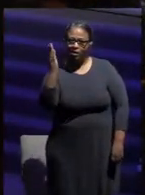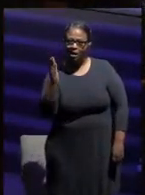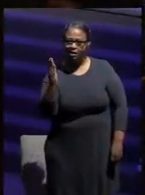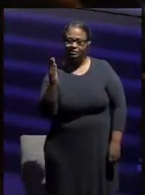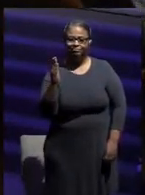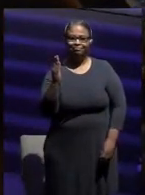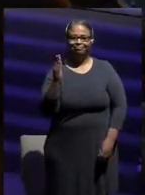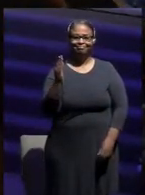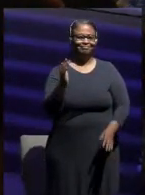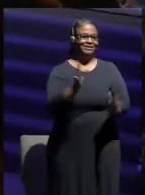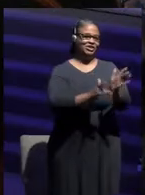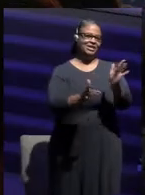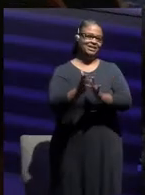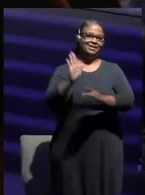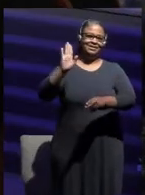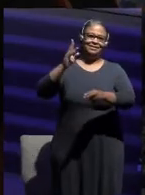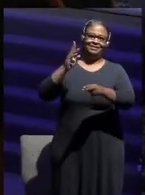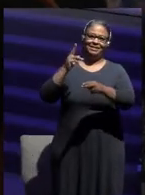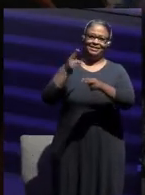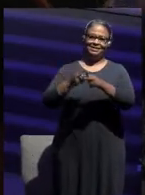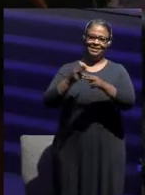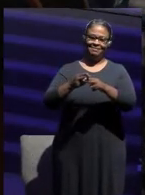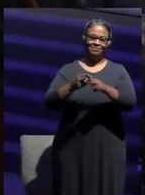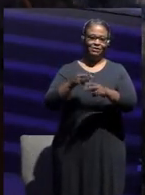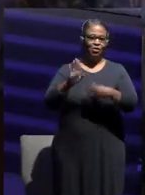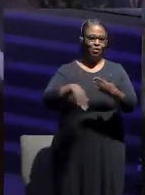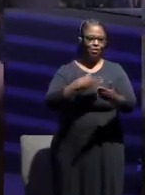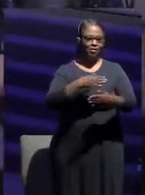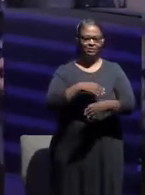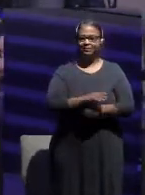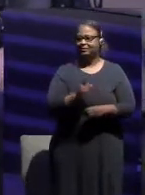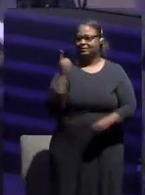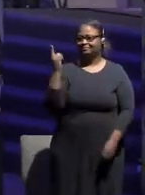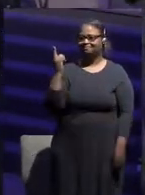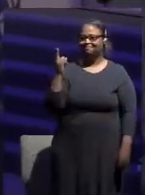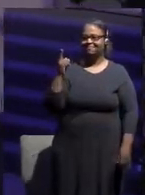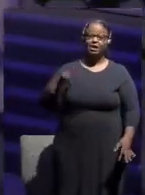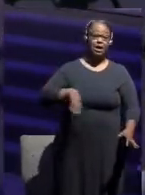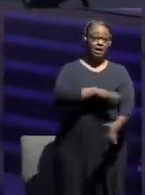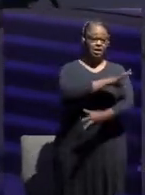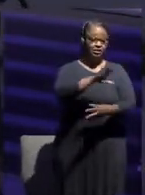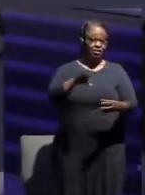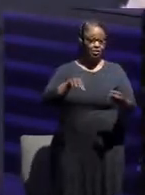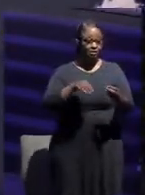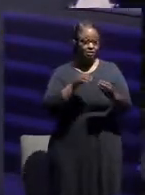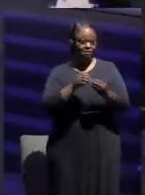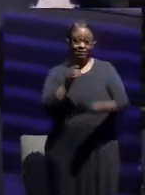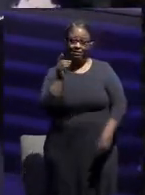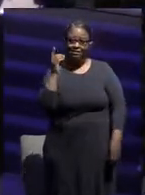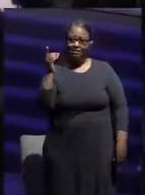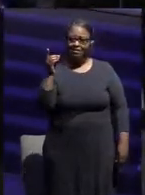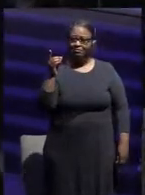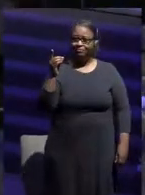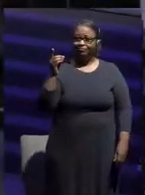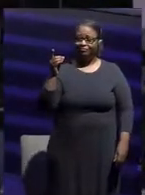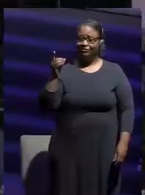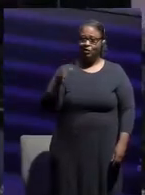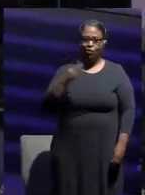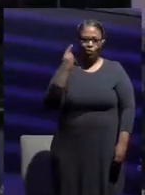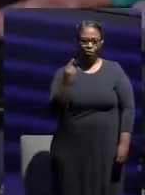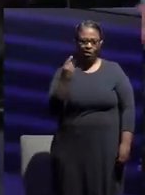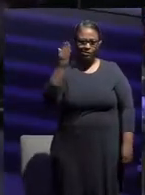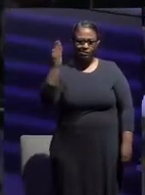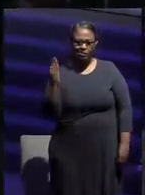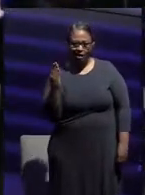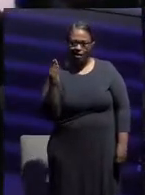Godhead in Jesus is displayed. It's born in Him. I tell you, it's born in Him. All